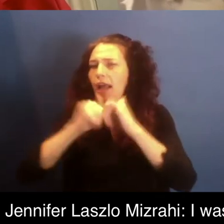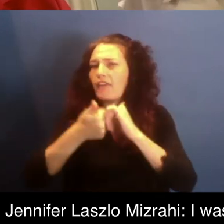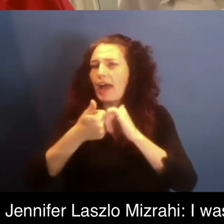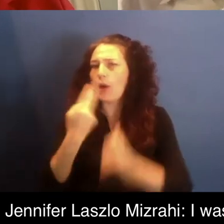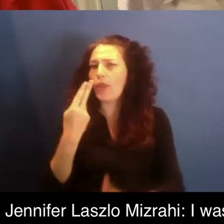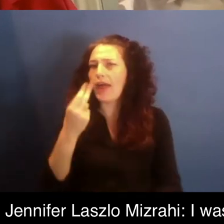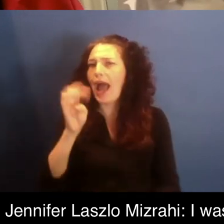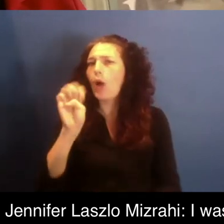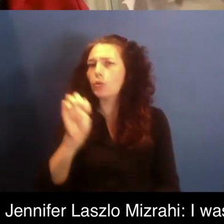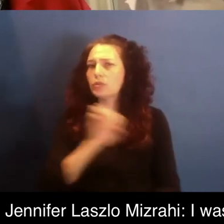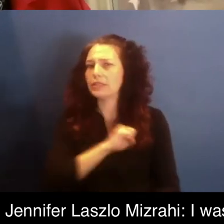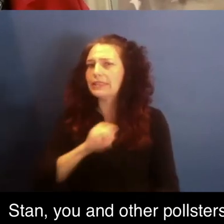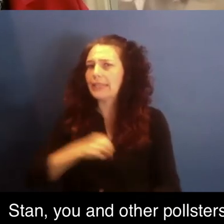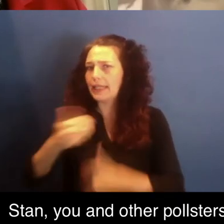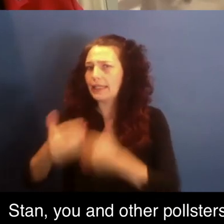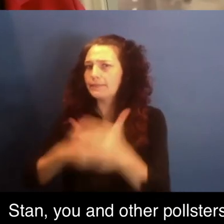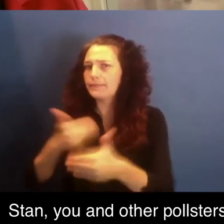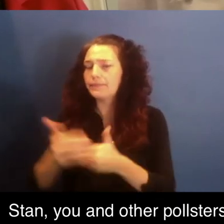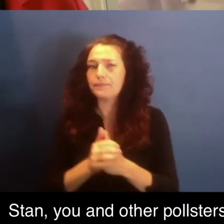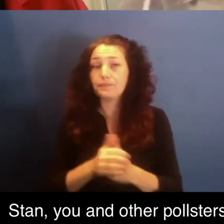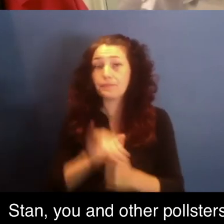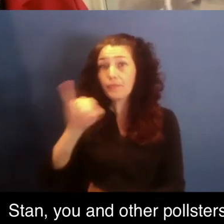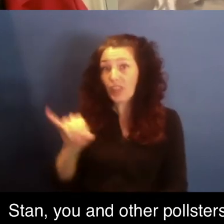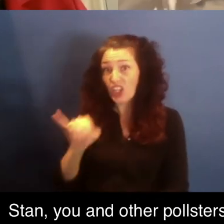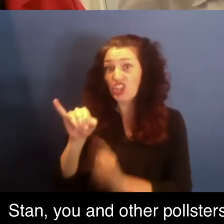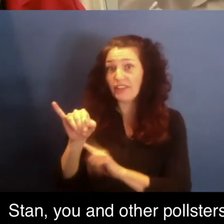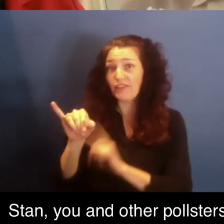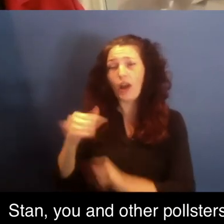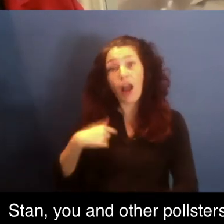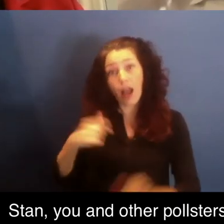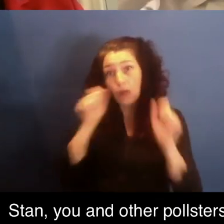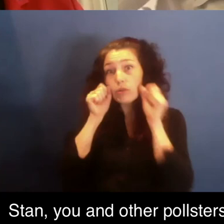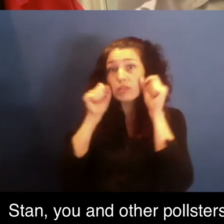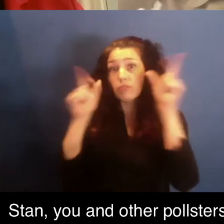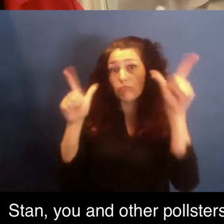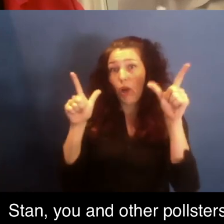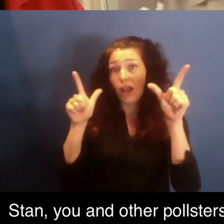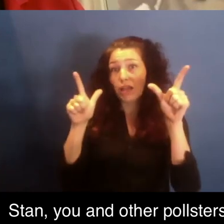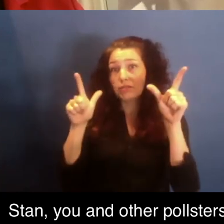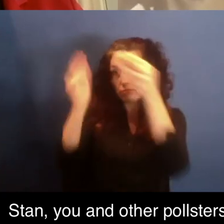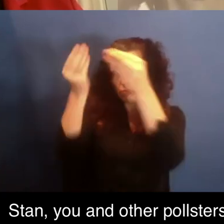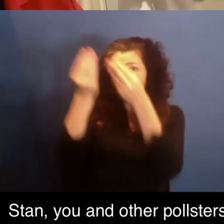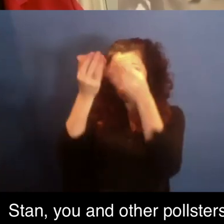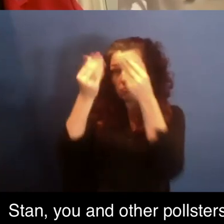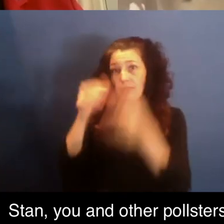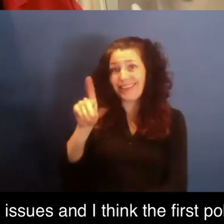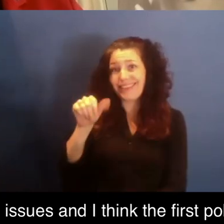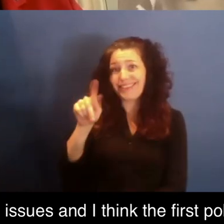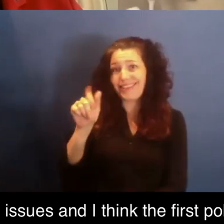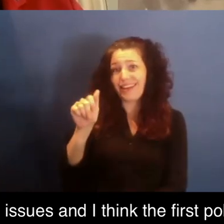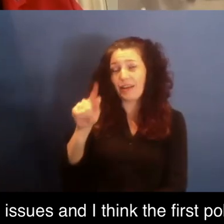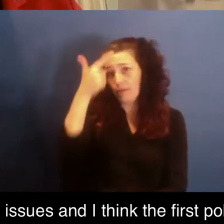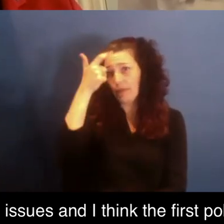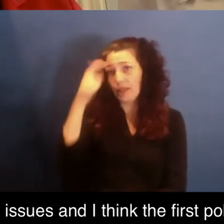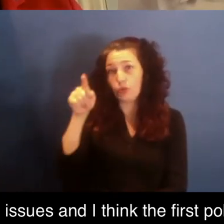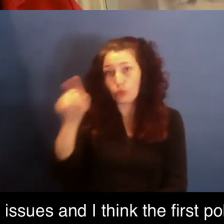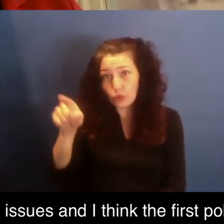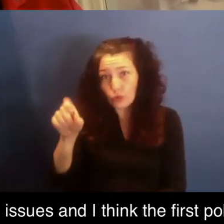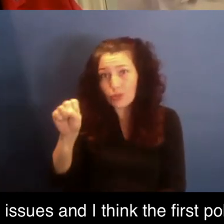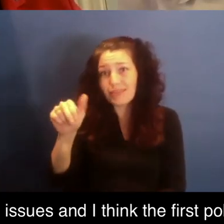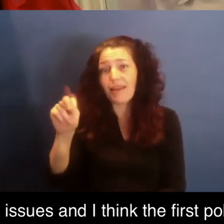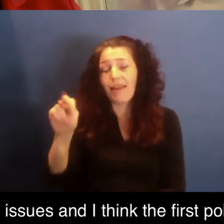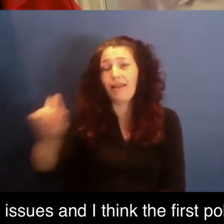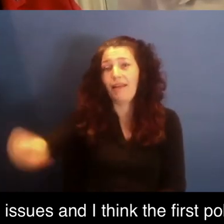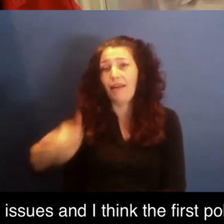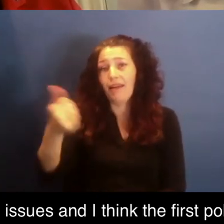surprised by that data because, um, you know, Stan, you and other pollsters have been working with us on, on these issues. And, and I think the